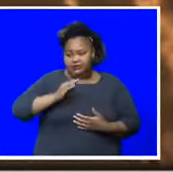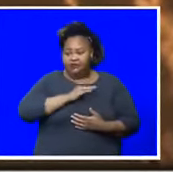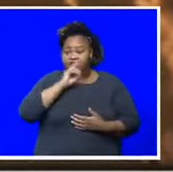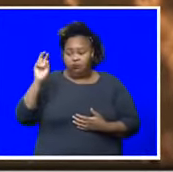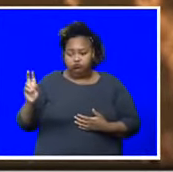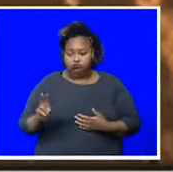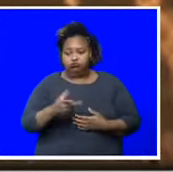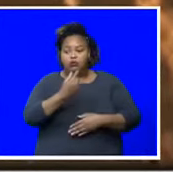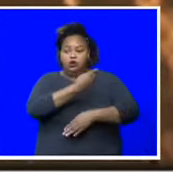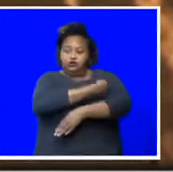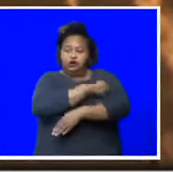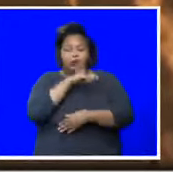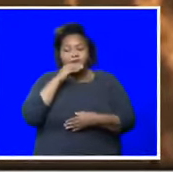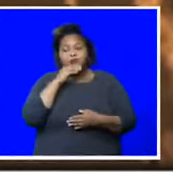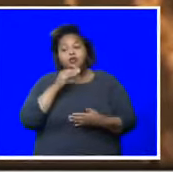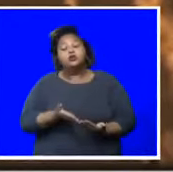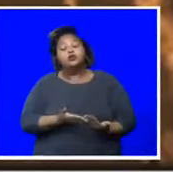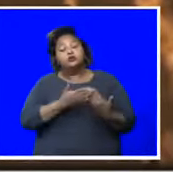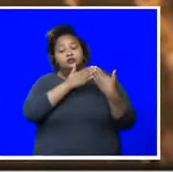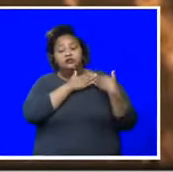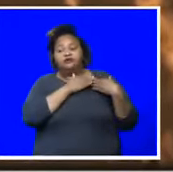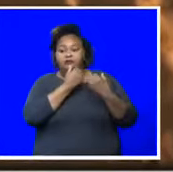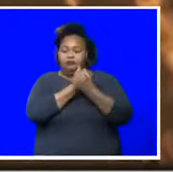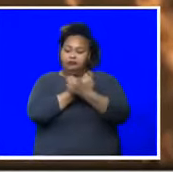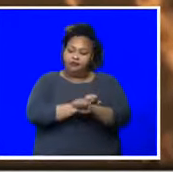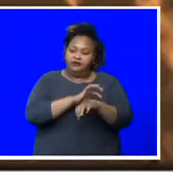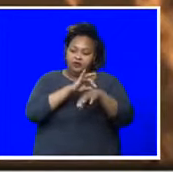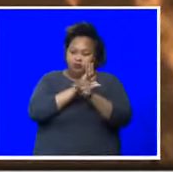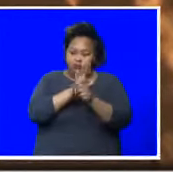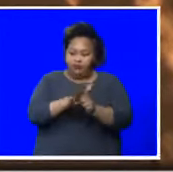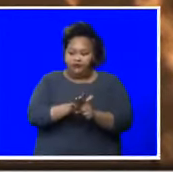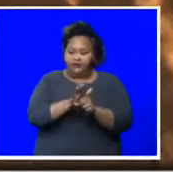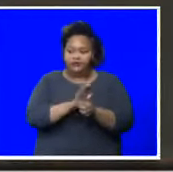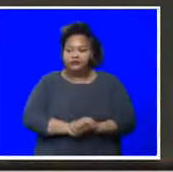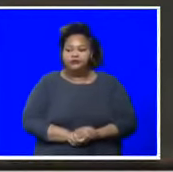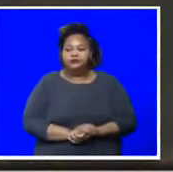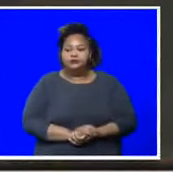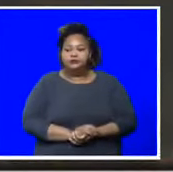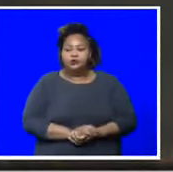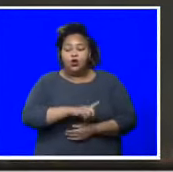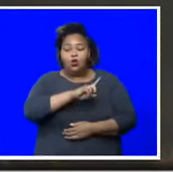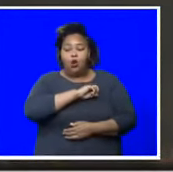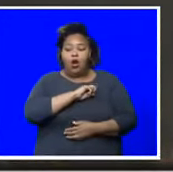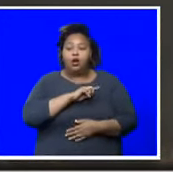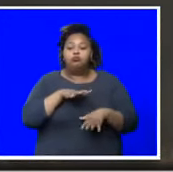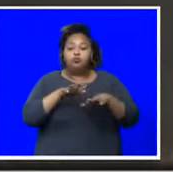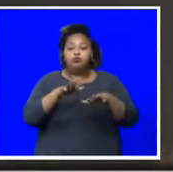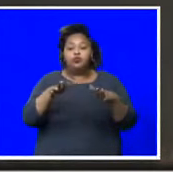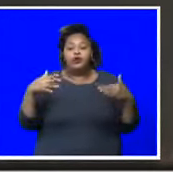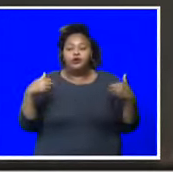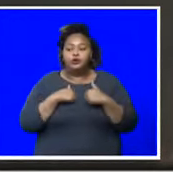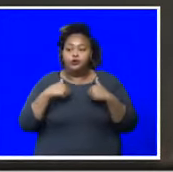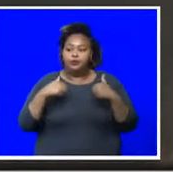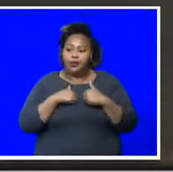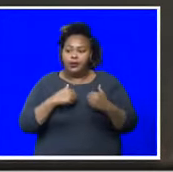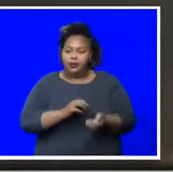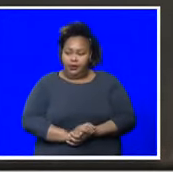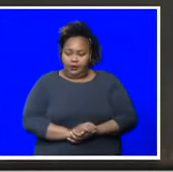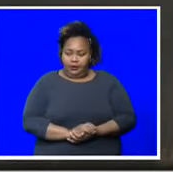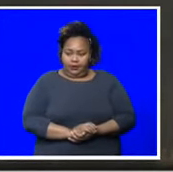lena ngiyo indlela yokutiphephisa kulo lolu bhubhane lomkhuhlane no-COVID-19. Bona bengesaba